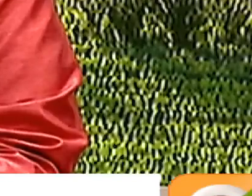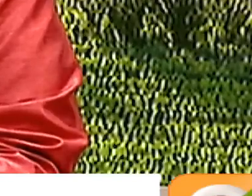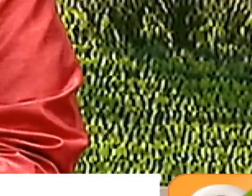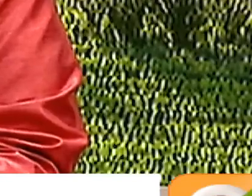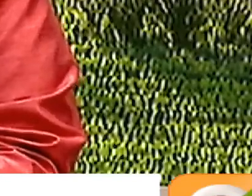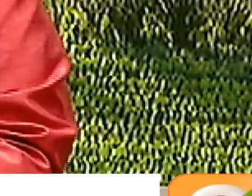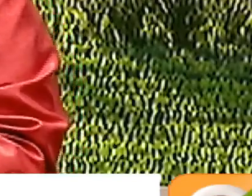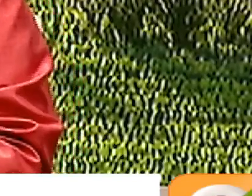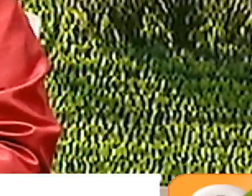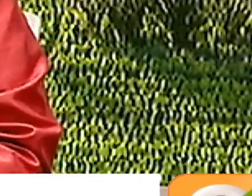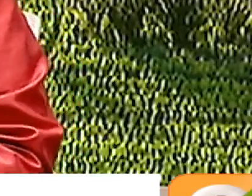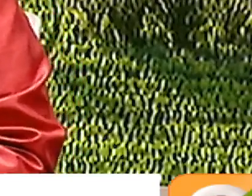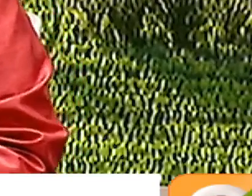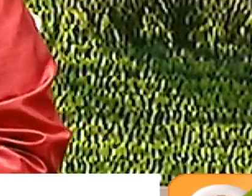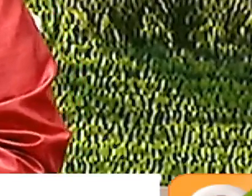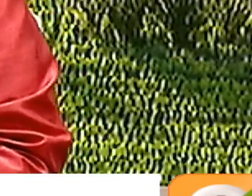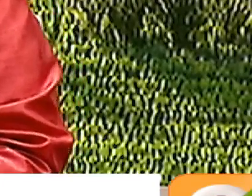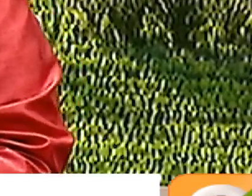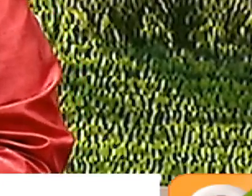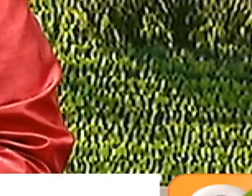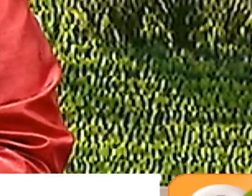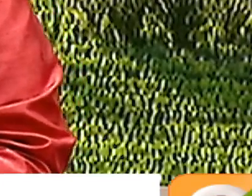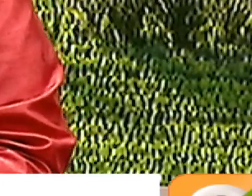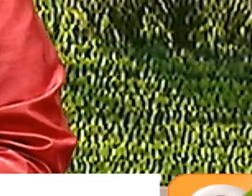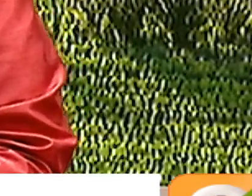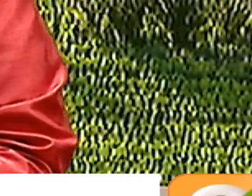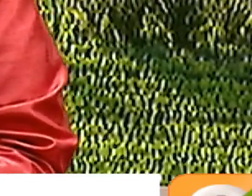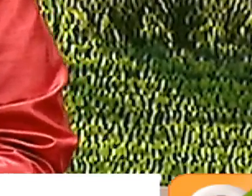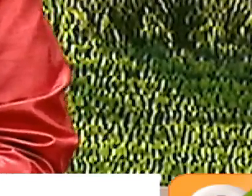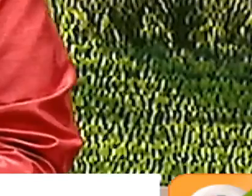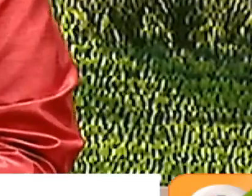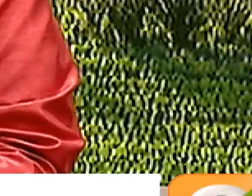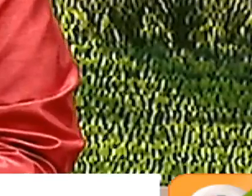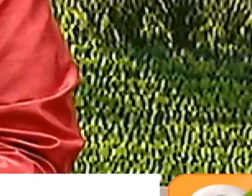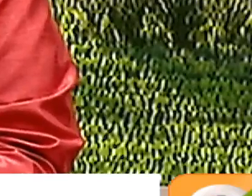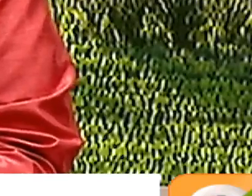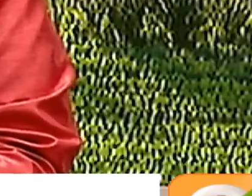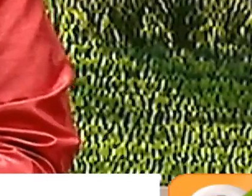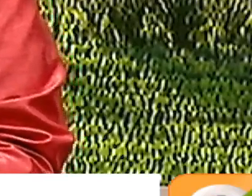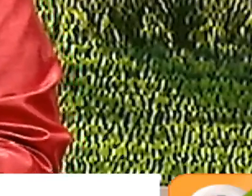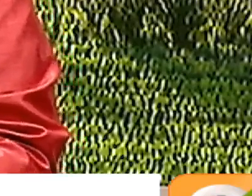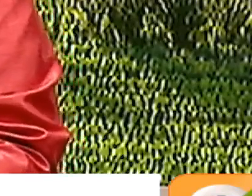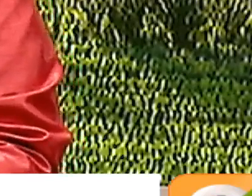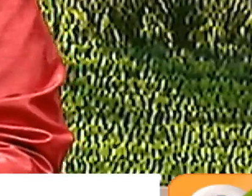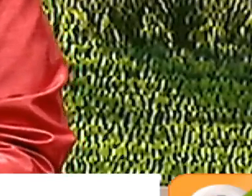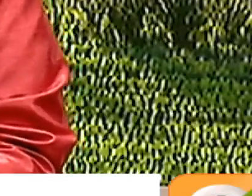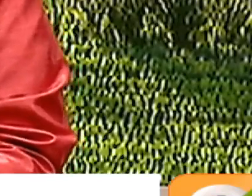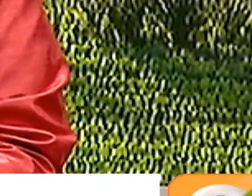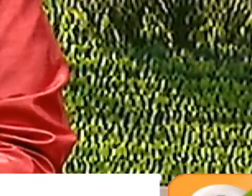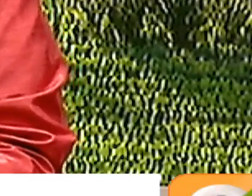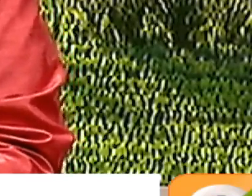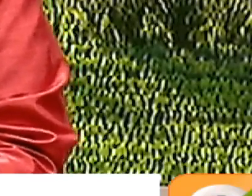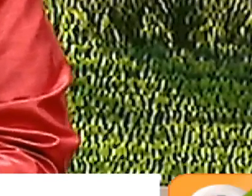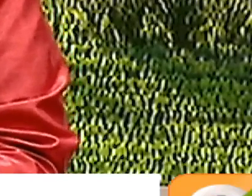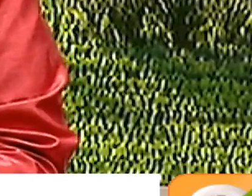year now. Because when we started the process in 2018, we had very many fights with the LSK. They even took us to court. Then after that, we sat back